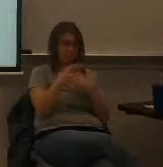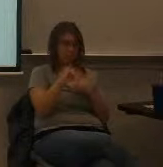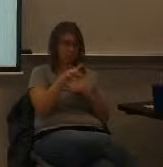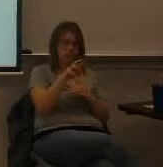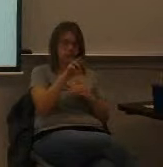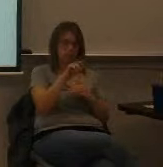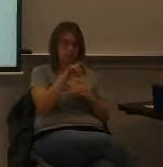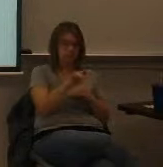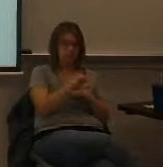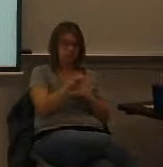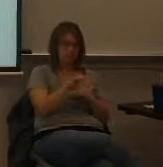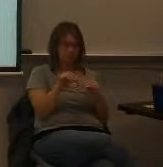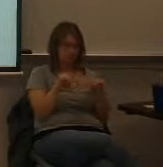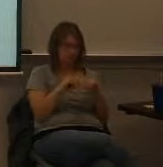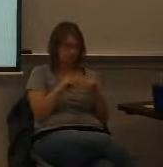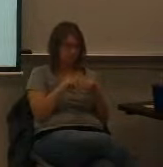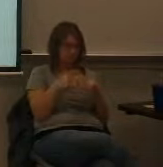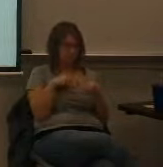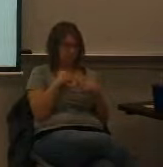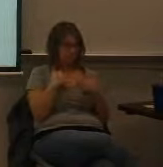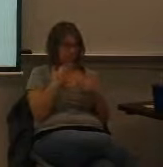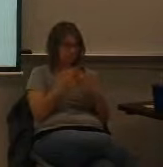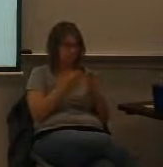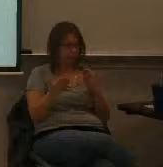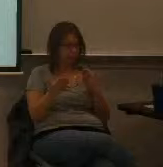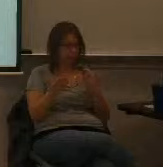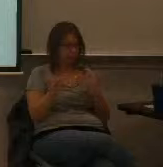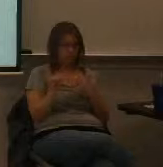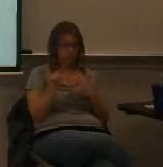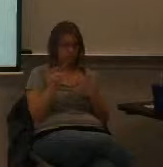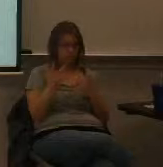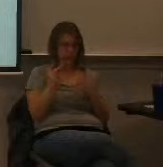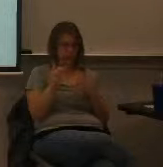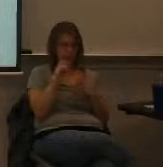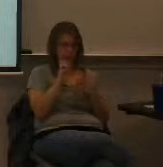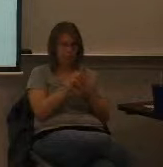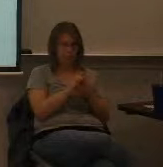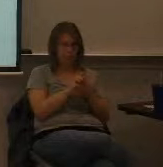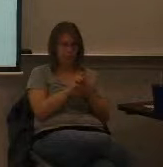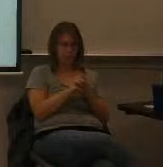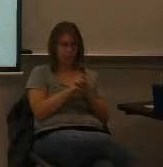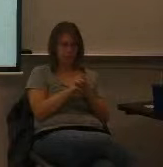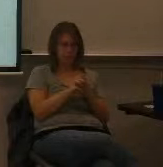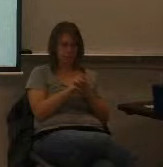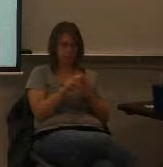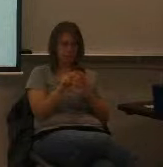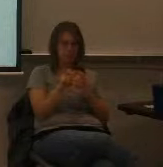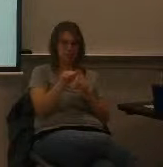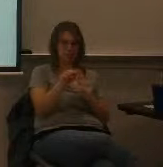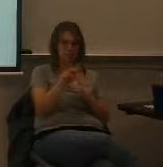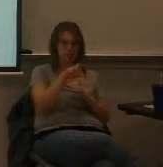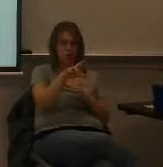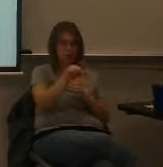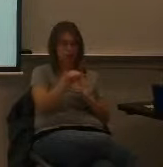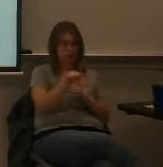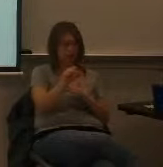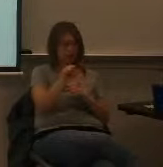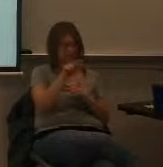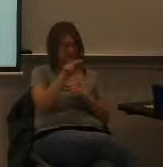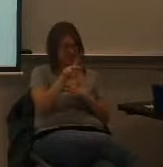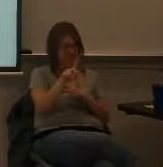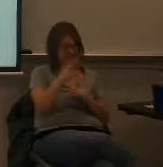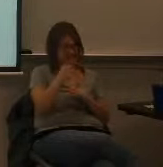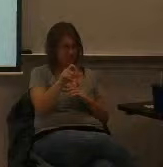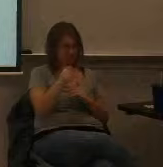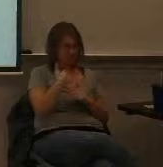hydrologic parameters. So we have some of these up, like for example, in the Niobrara and the sandhills, where there's